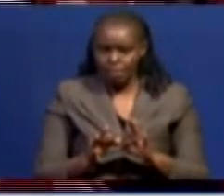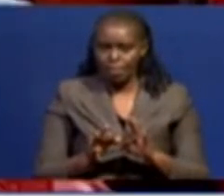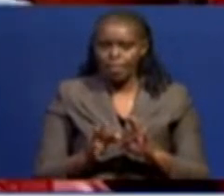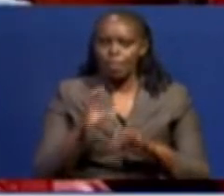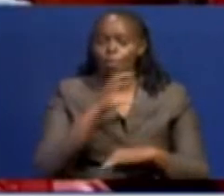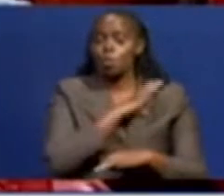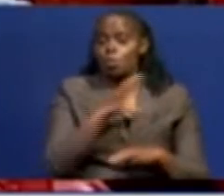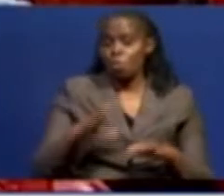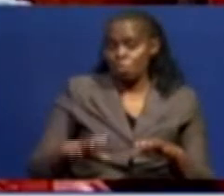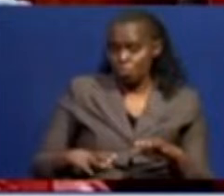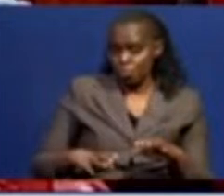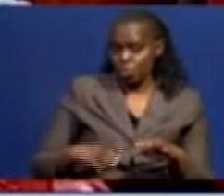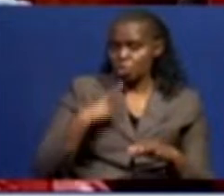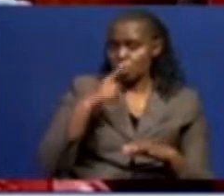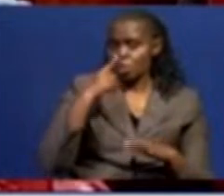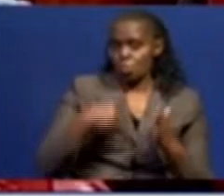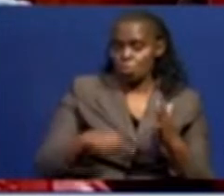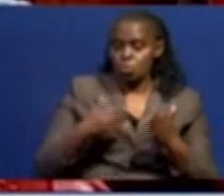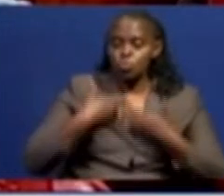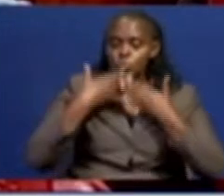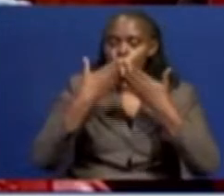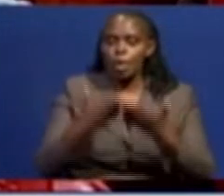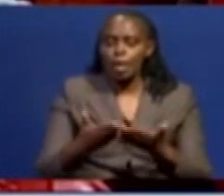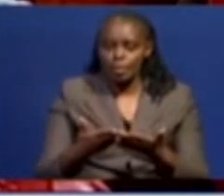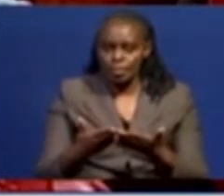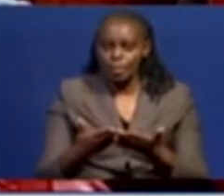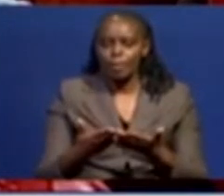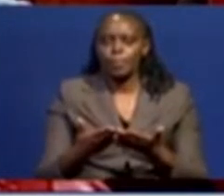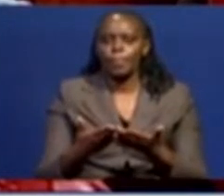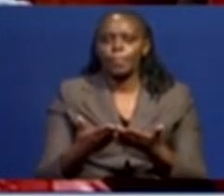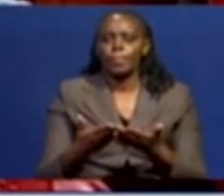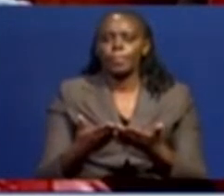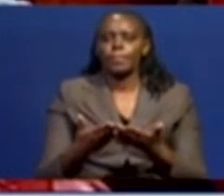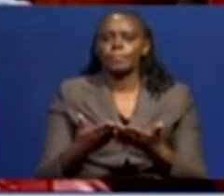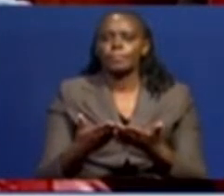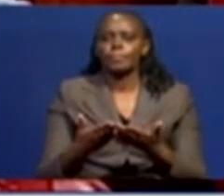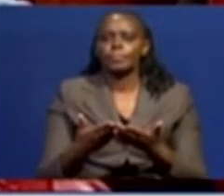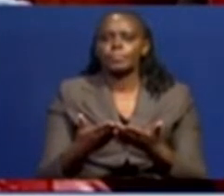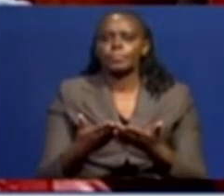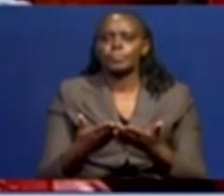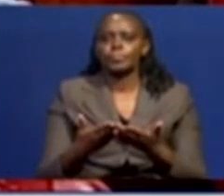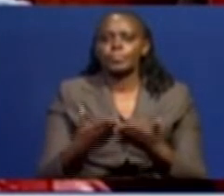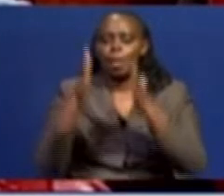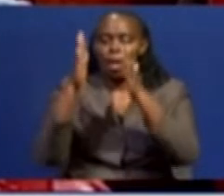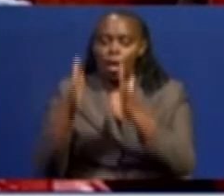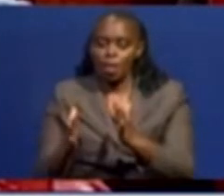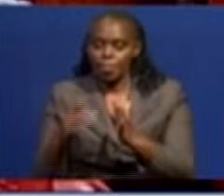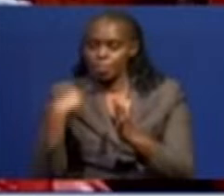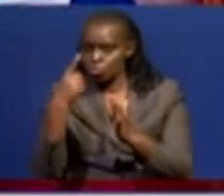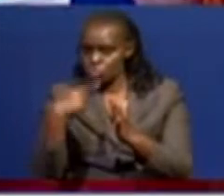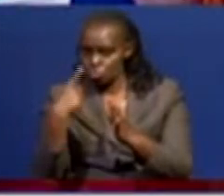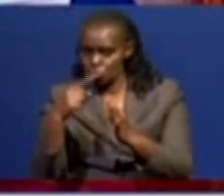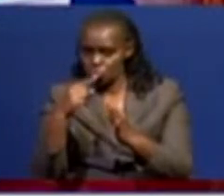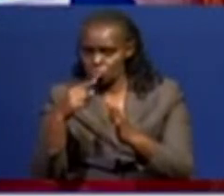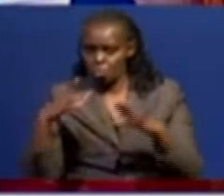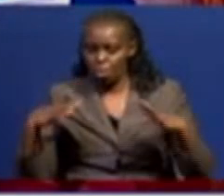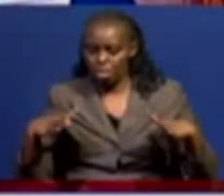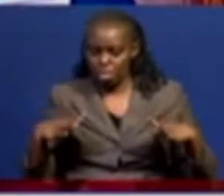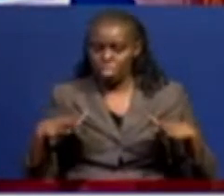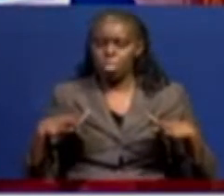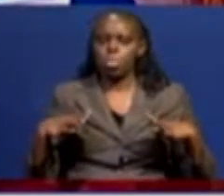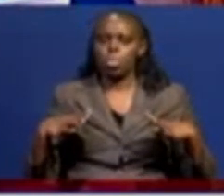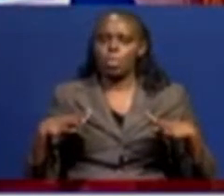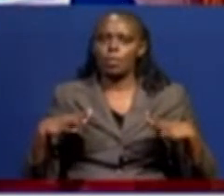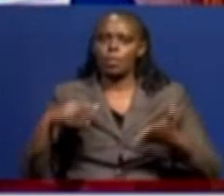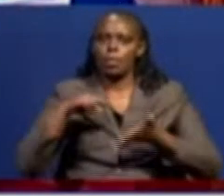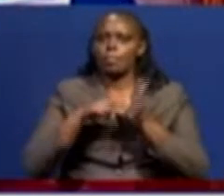officers. What did the commission say in respect to leave of absence? Is a person who is on leave